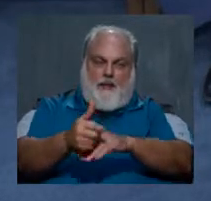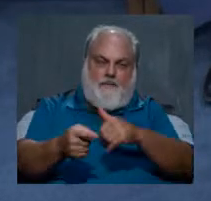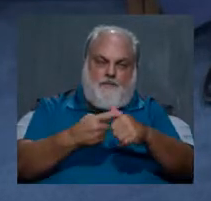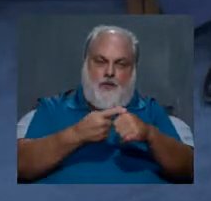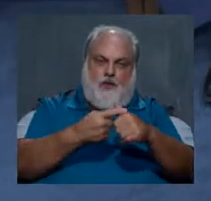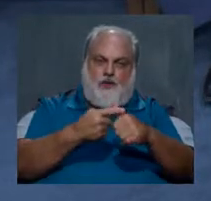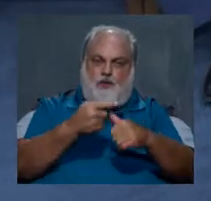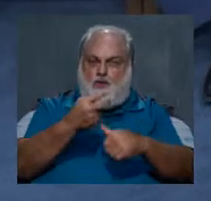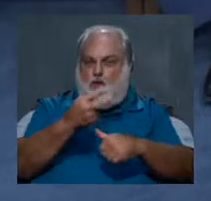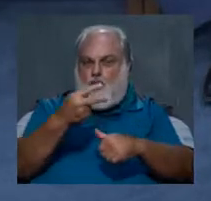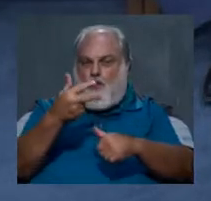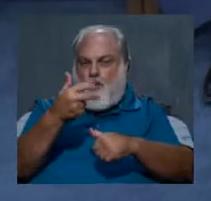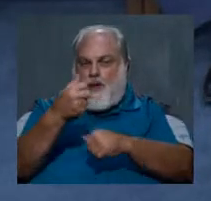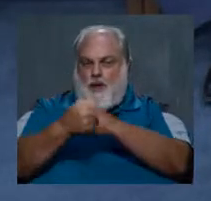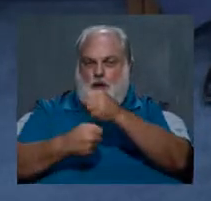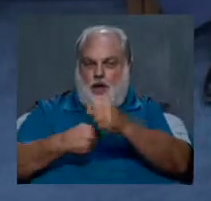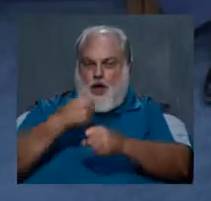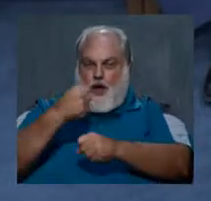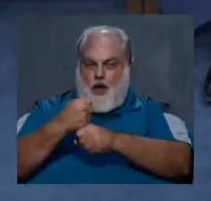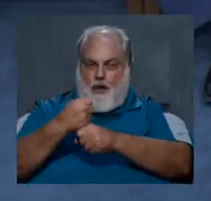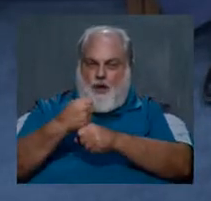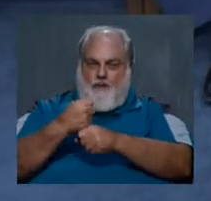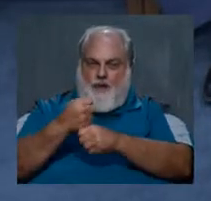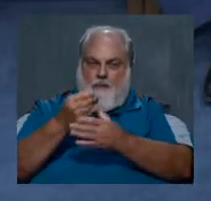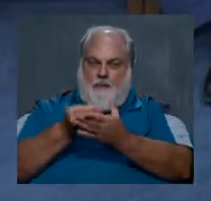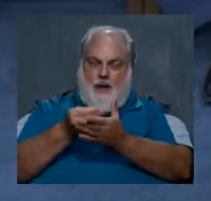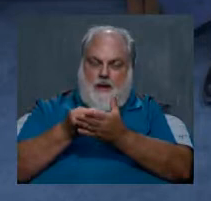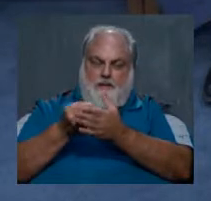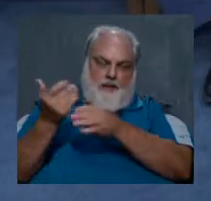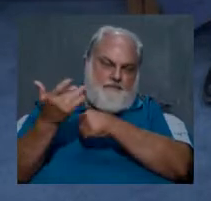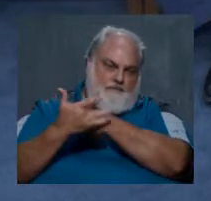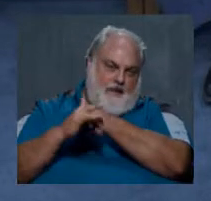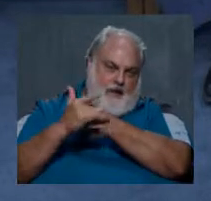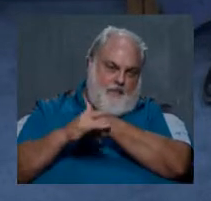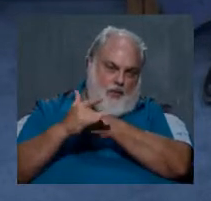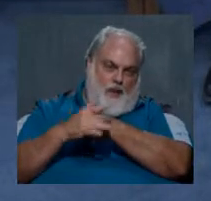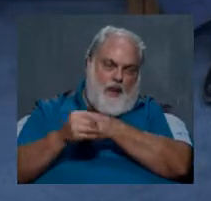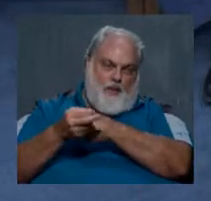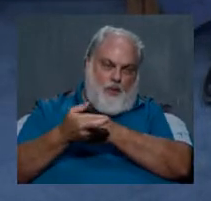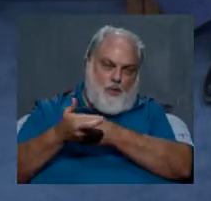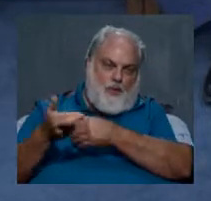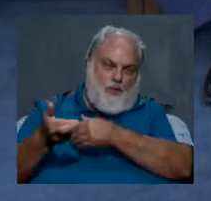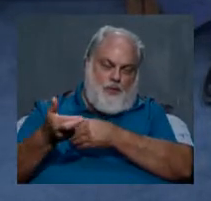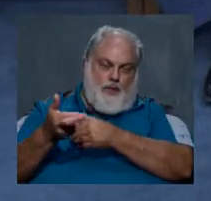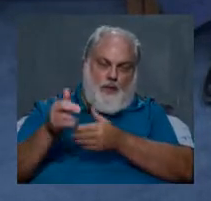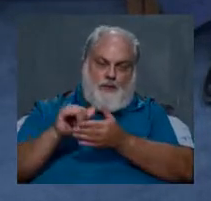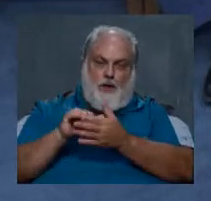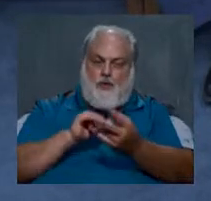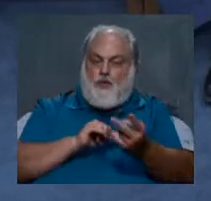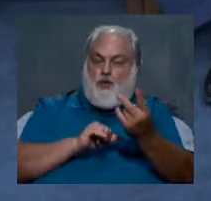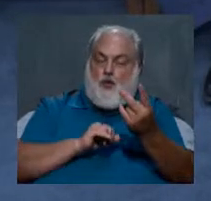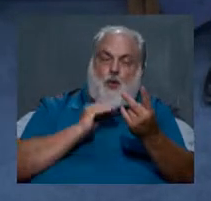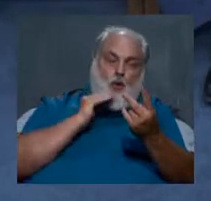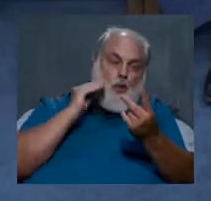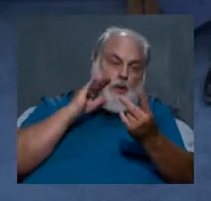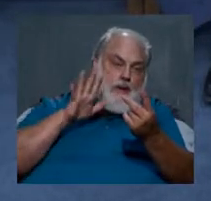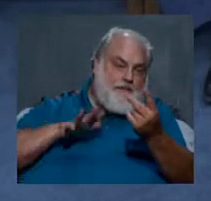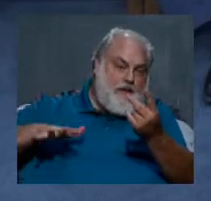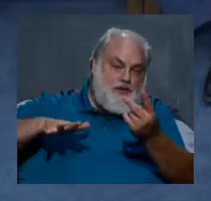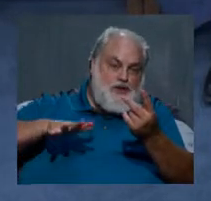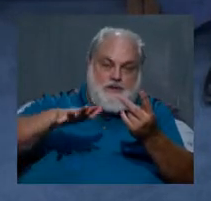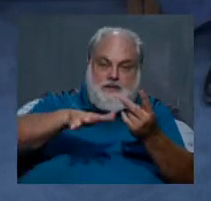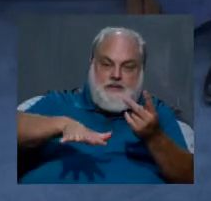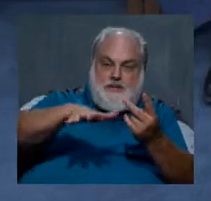two or three years before they're fully occupied. So there will be funds available, and they do have the resources. I think these two subdivisions have